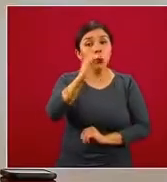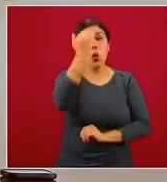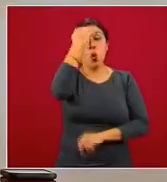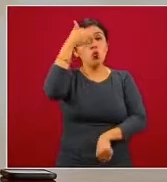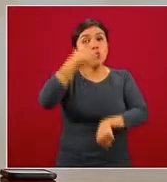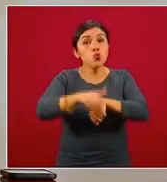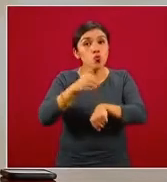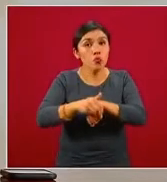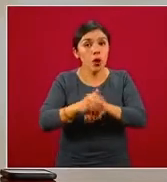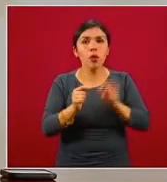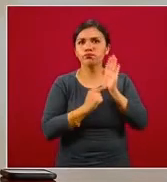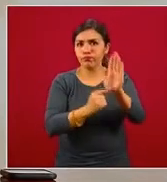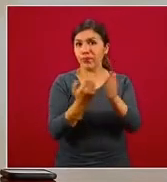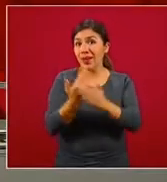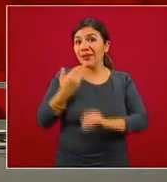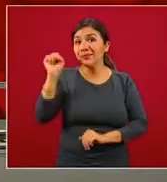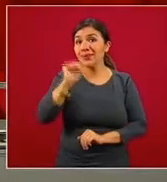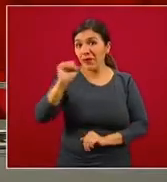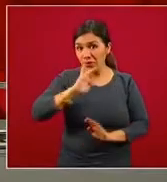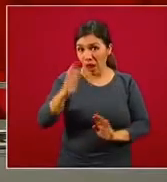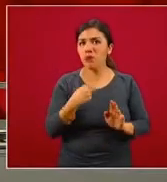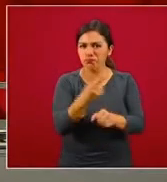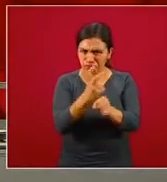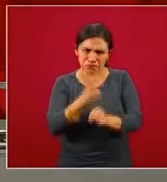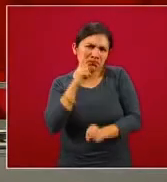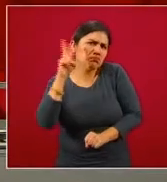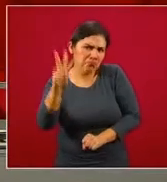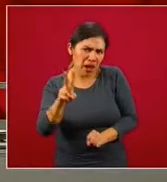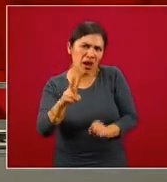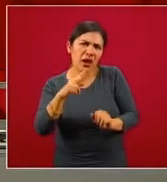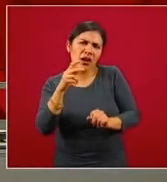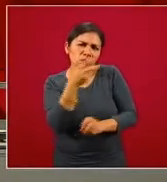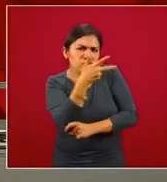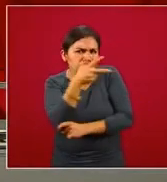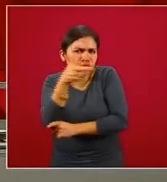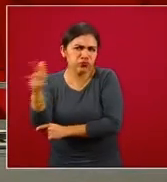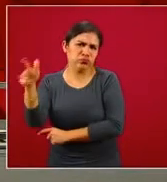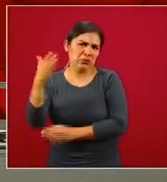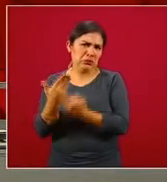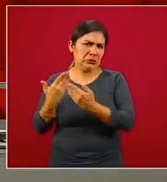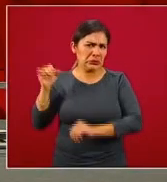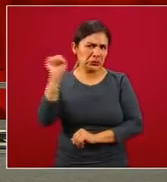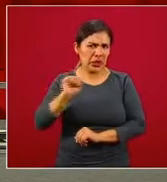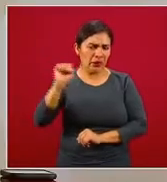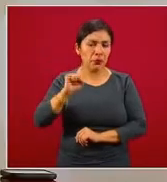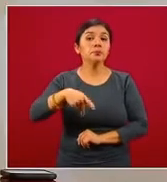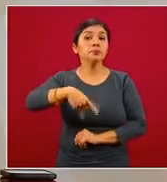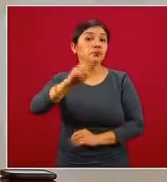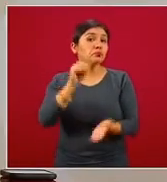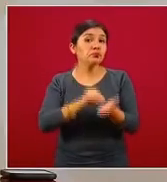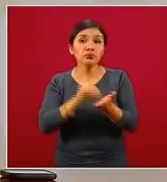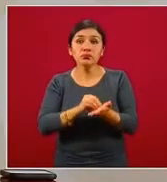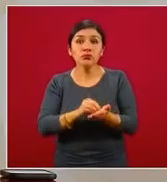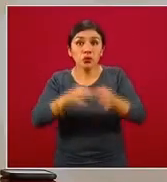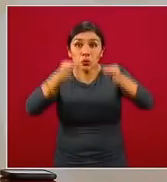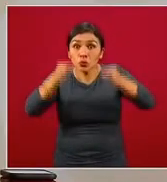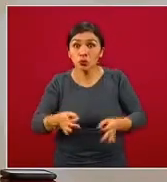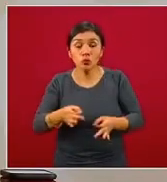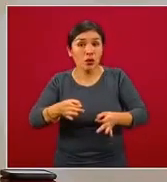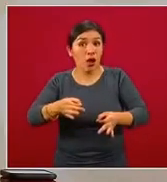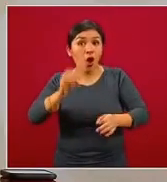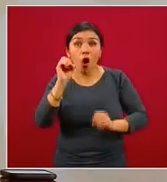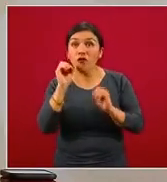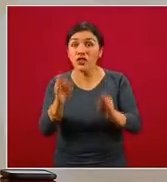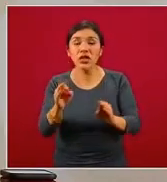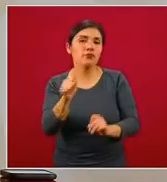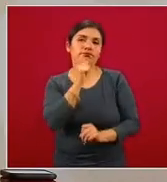lo the causes presentamos of el death sábado in también. order to have a Invito a ver final la grabación de la number and a conferencia de proper prensa, distribution. pero todavía no son estadísticas oficiales